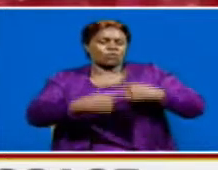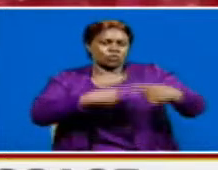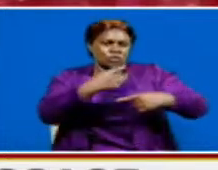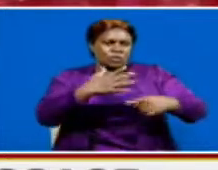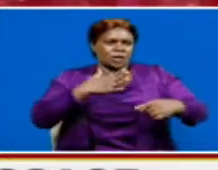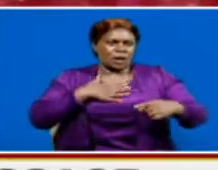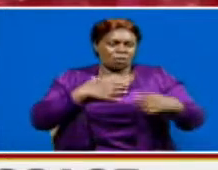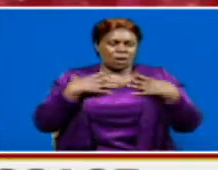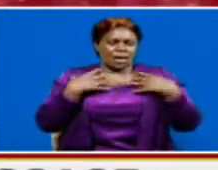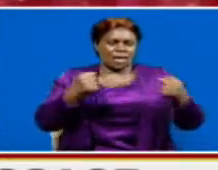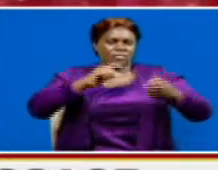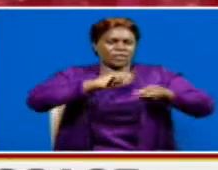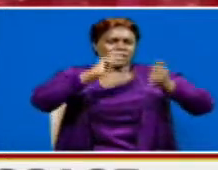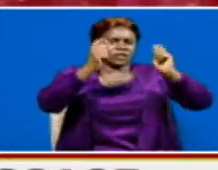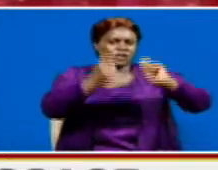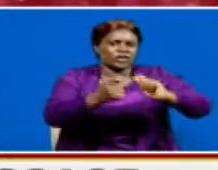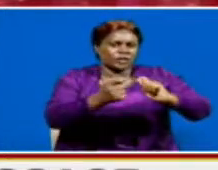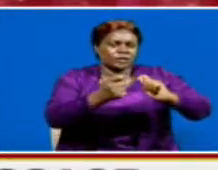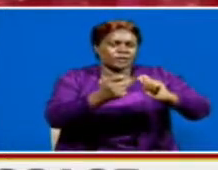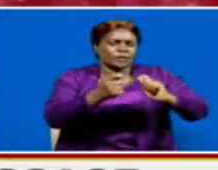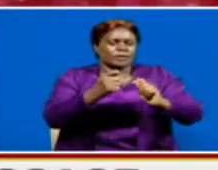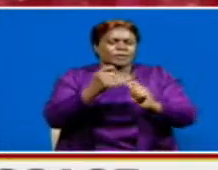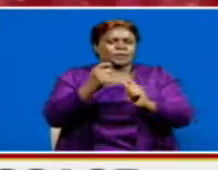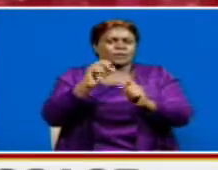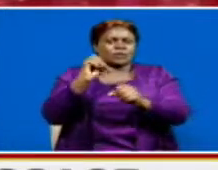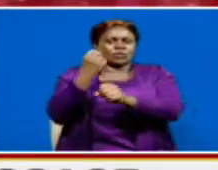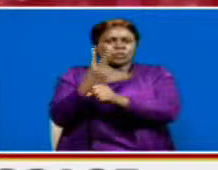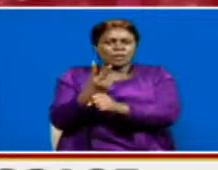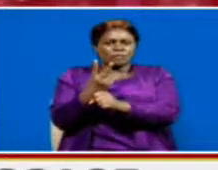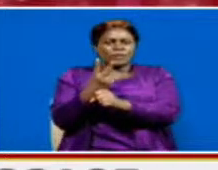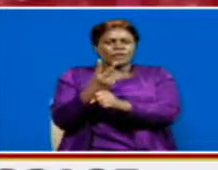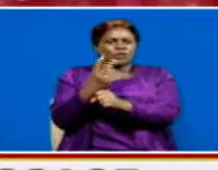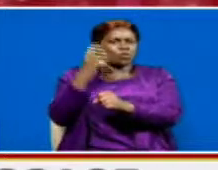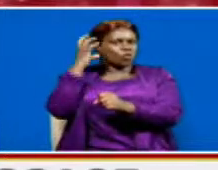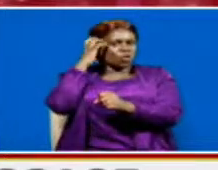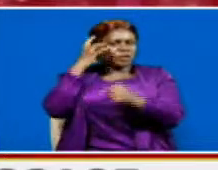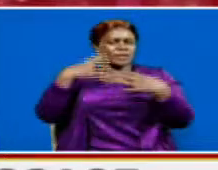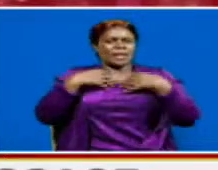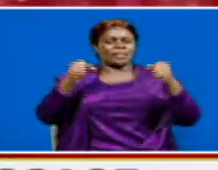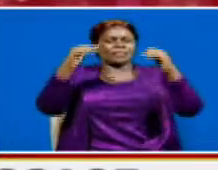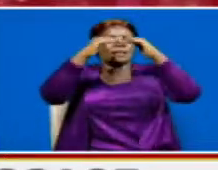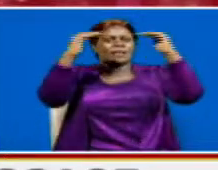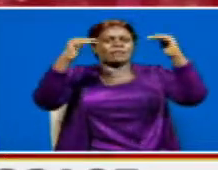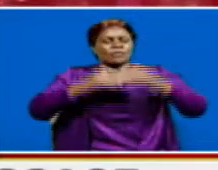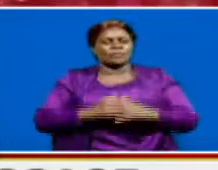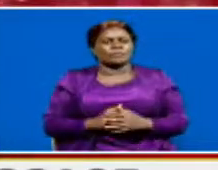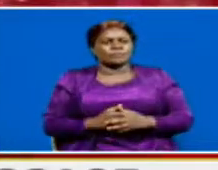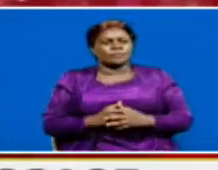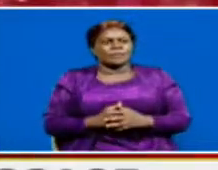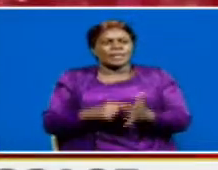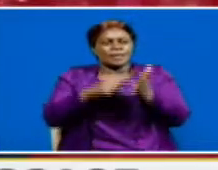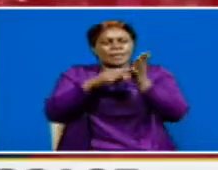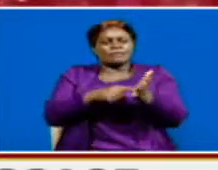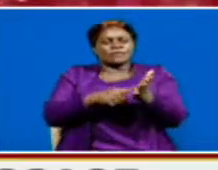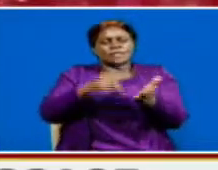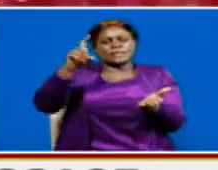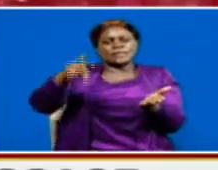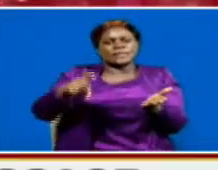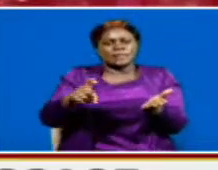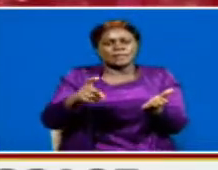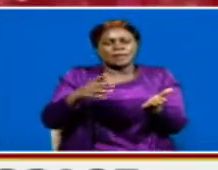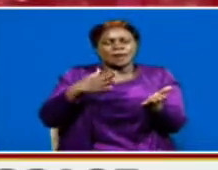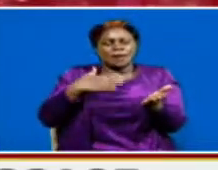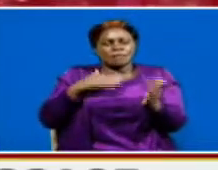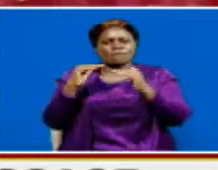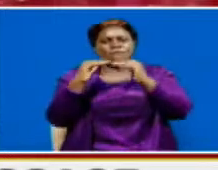our health transformation at the secondary and tertiary health levels, emphasizing the need for